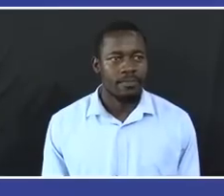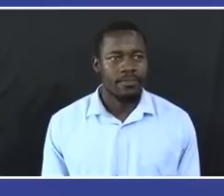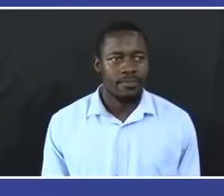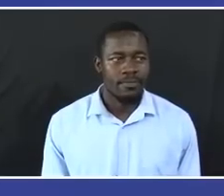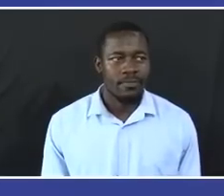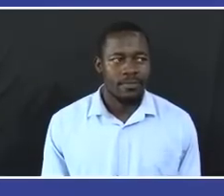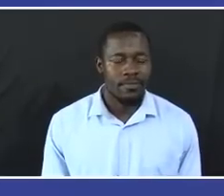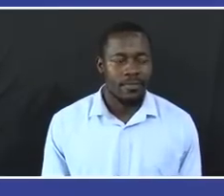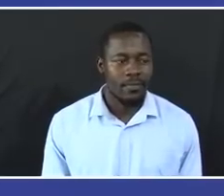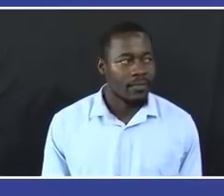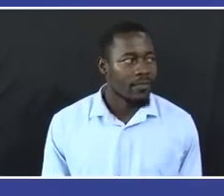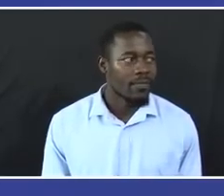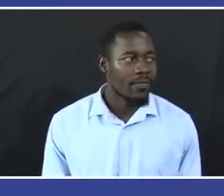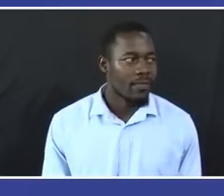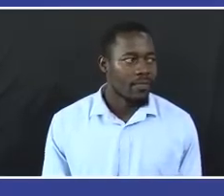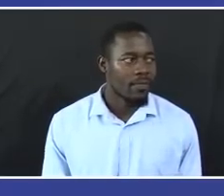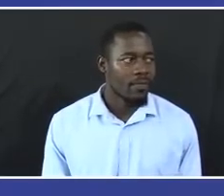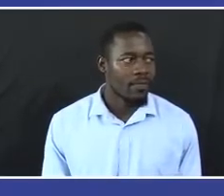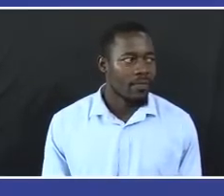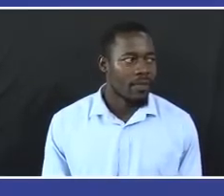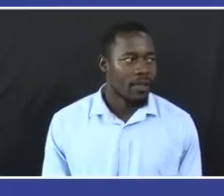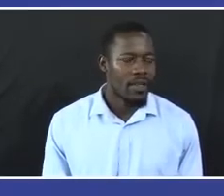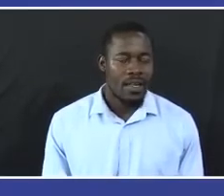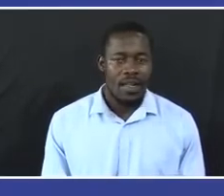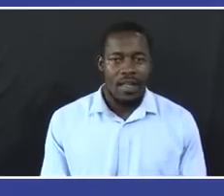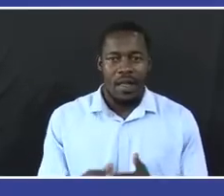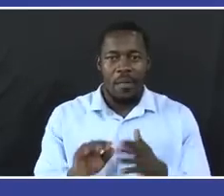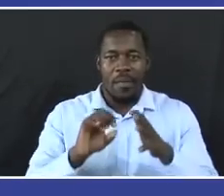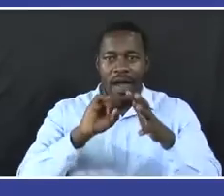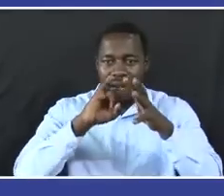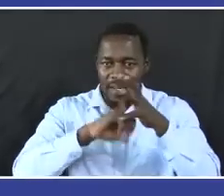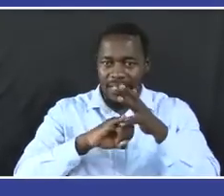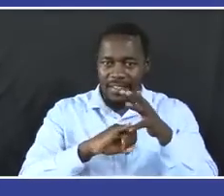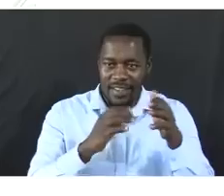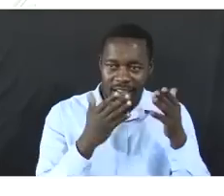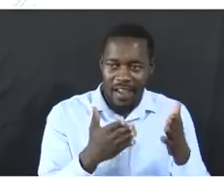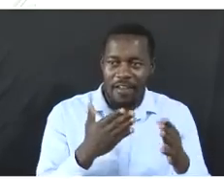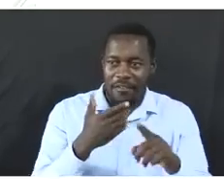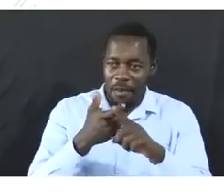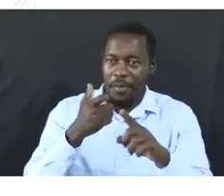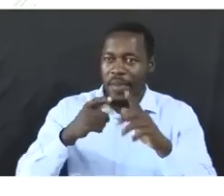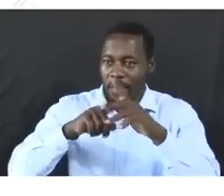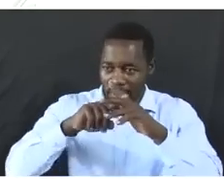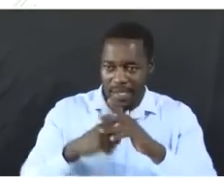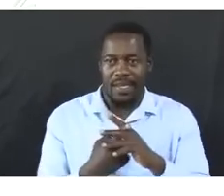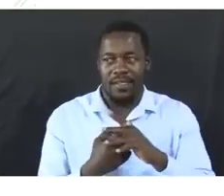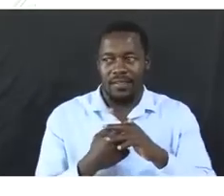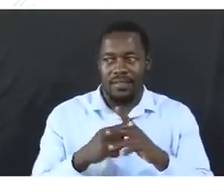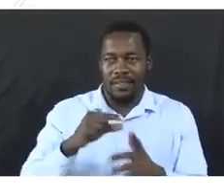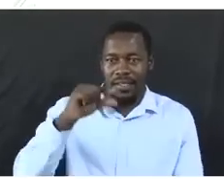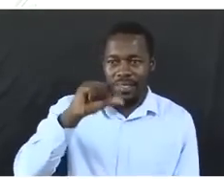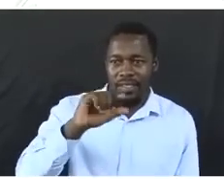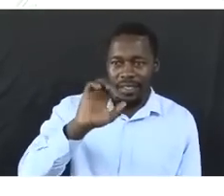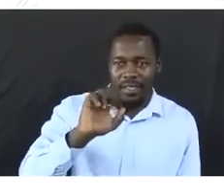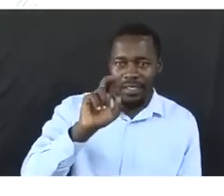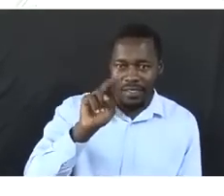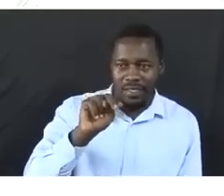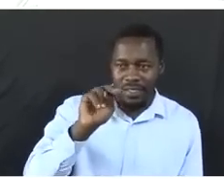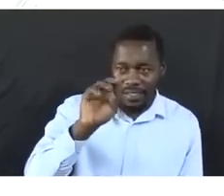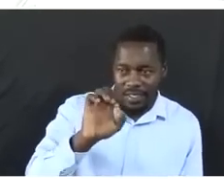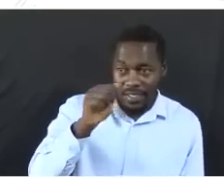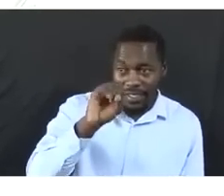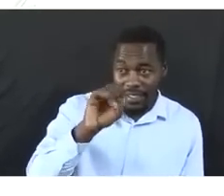but from the what? The beginning. It was not so. That's why I keep telling, if you want rest for your